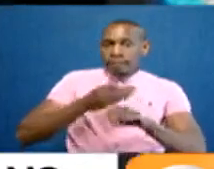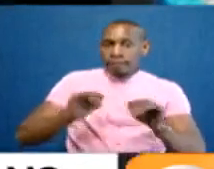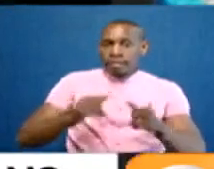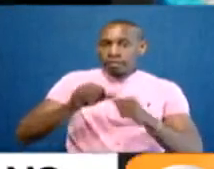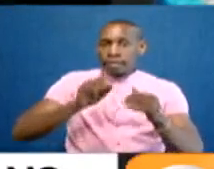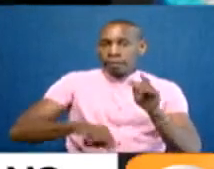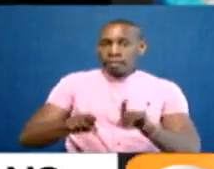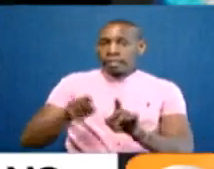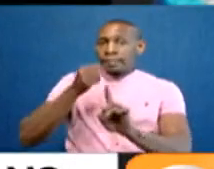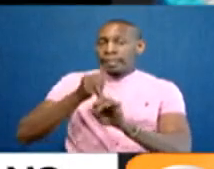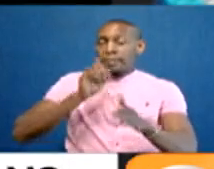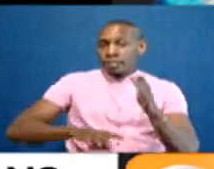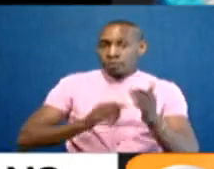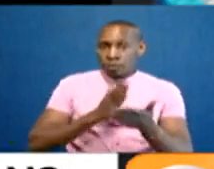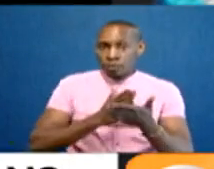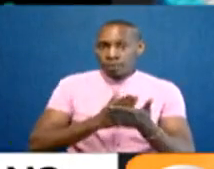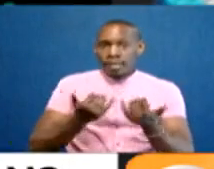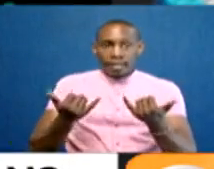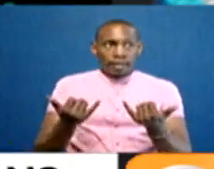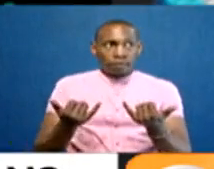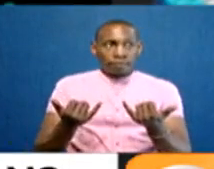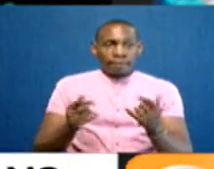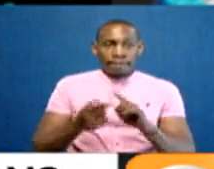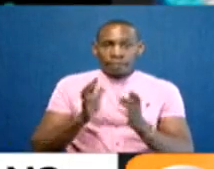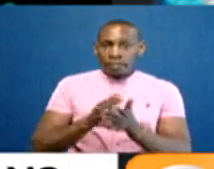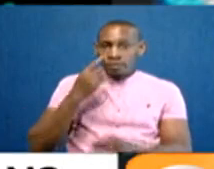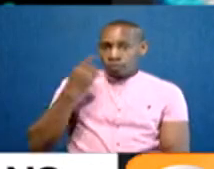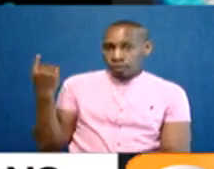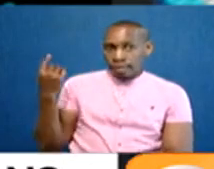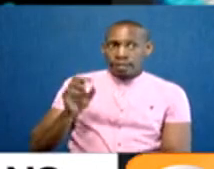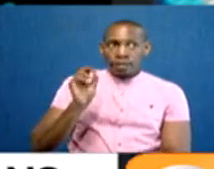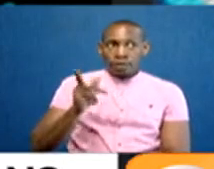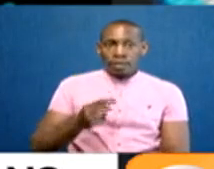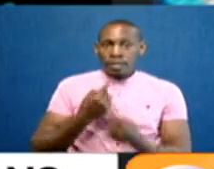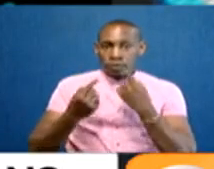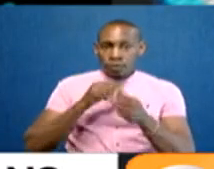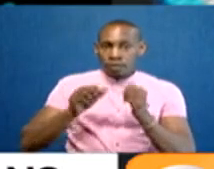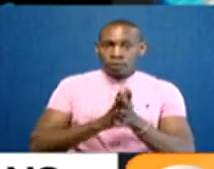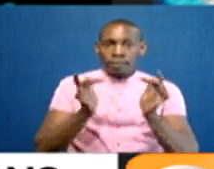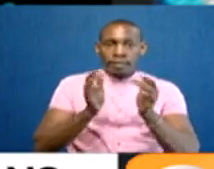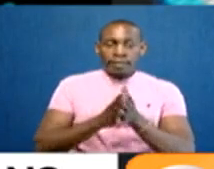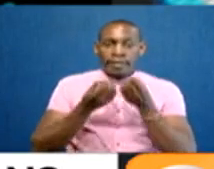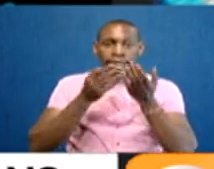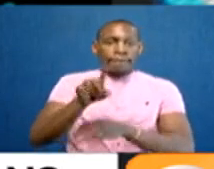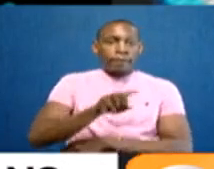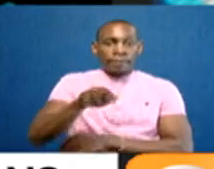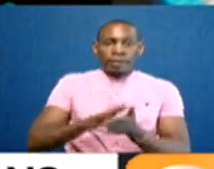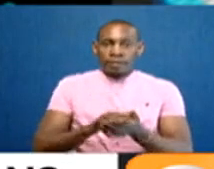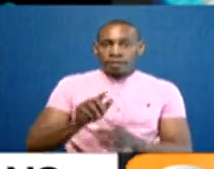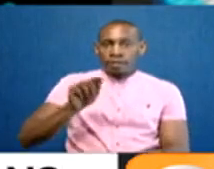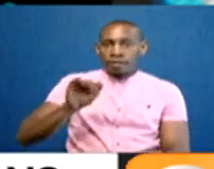what the impact actually is. Let's take a look. All right. We'll talk about online disinformation.